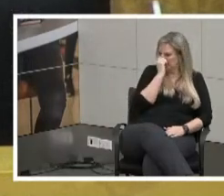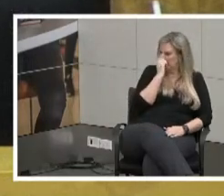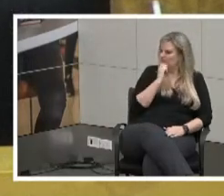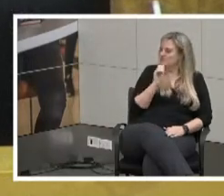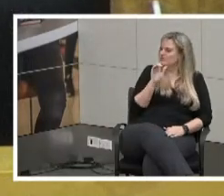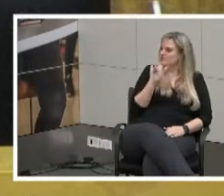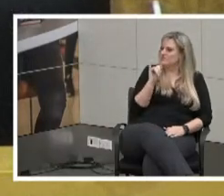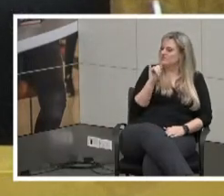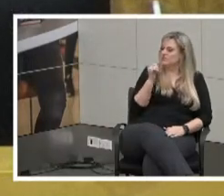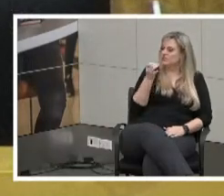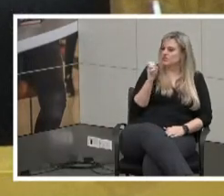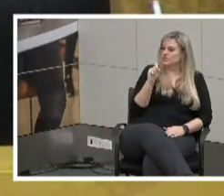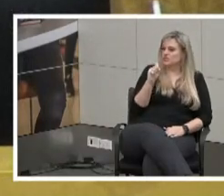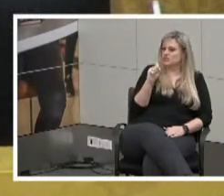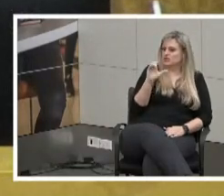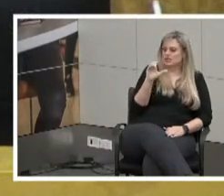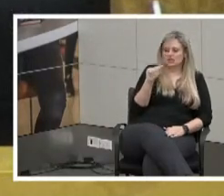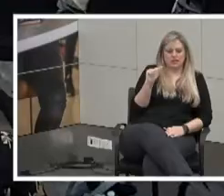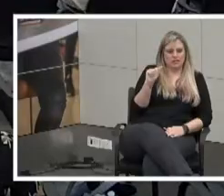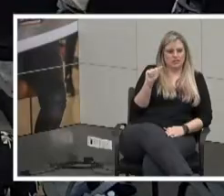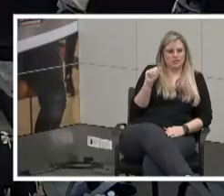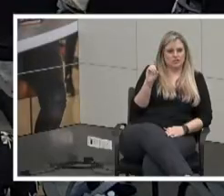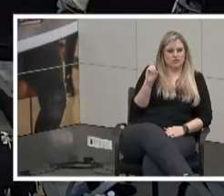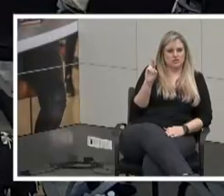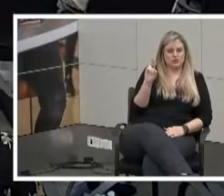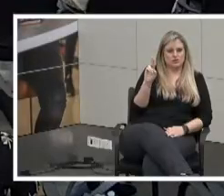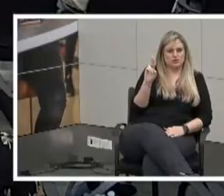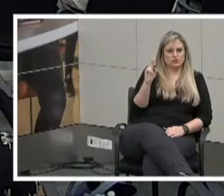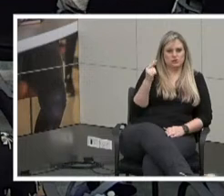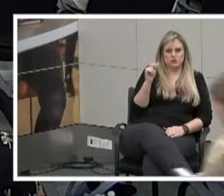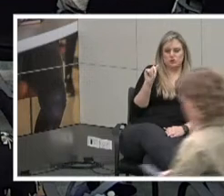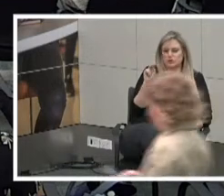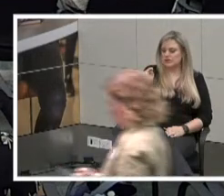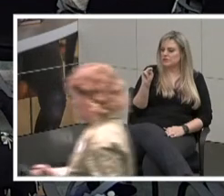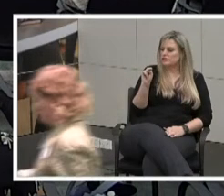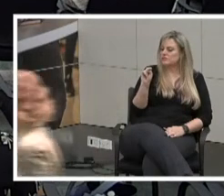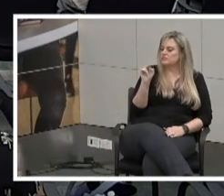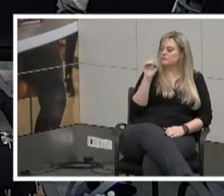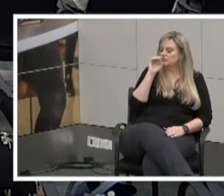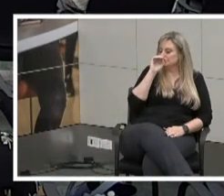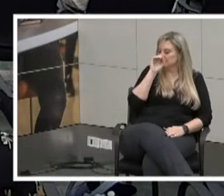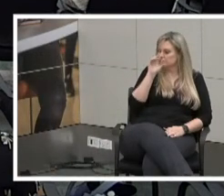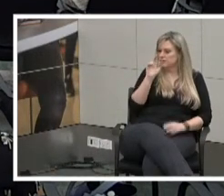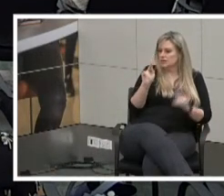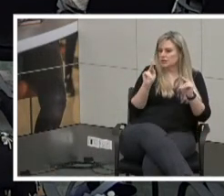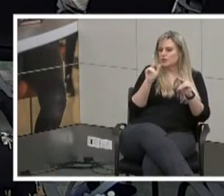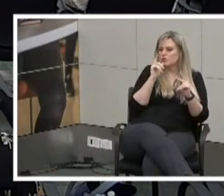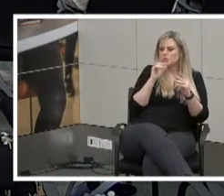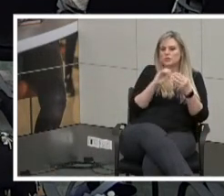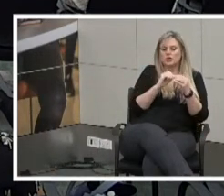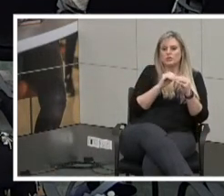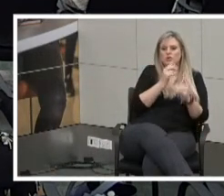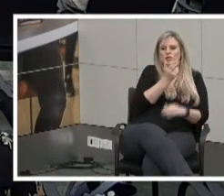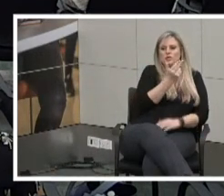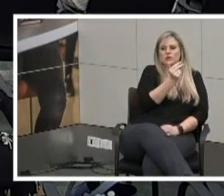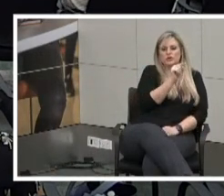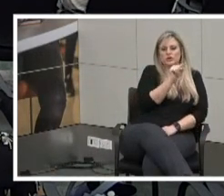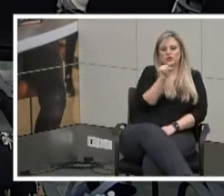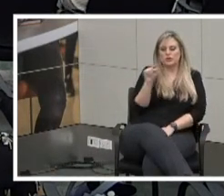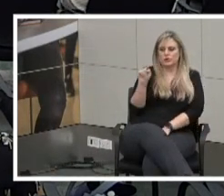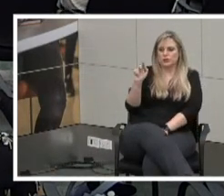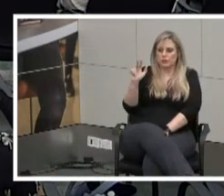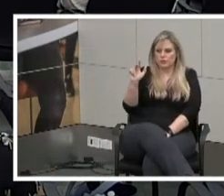Jessica Dugan Miss Dugan and if the folks who are numbers 13 through